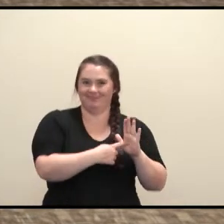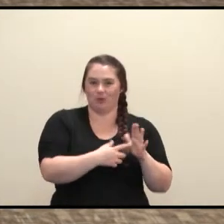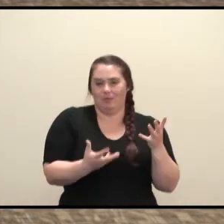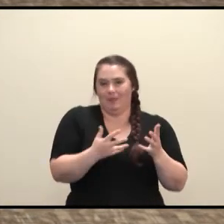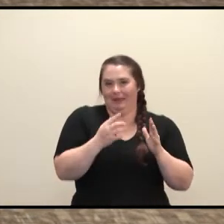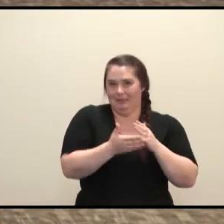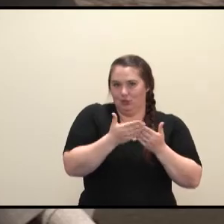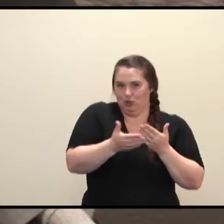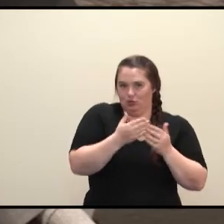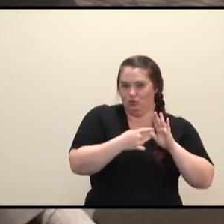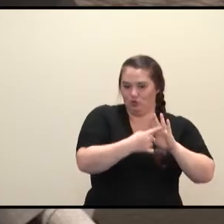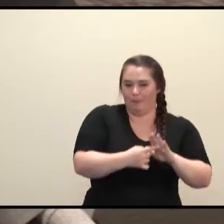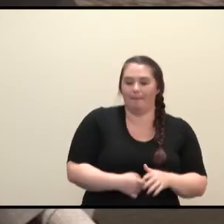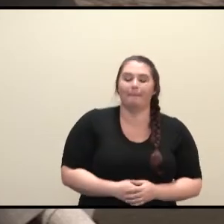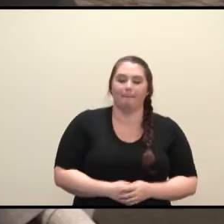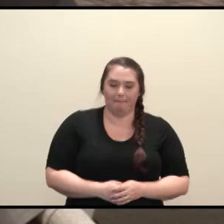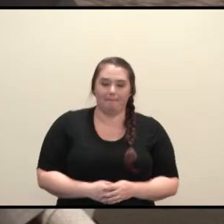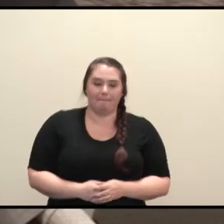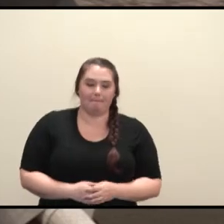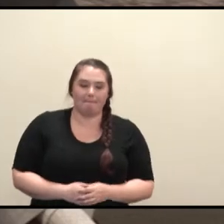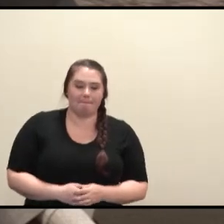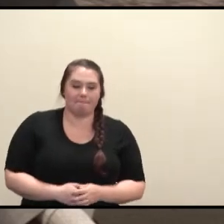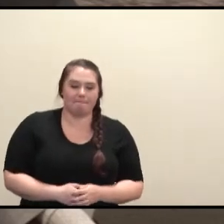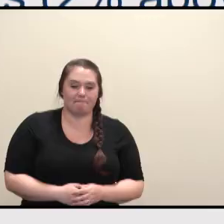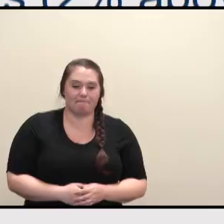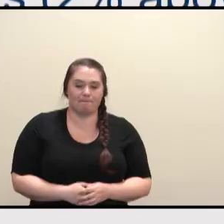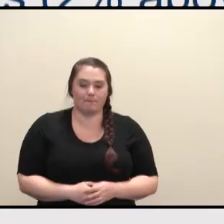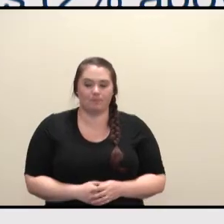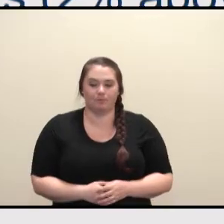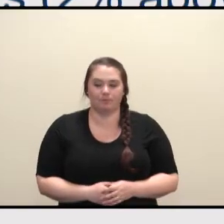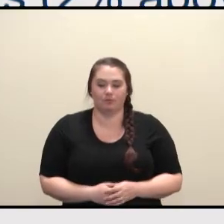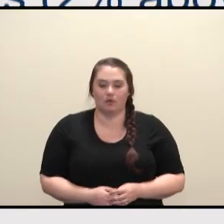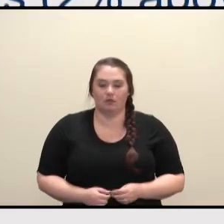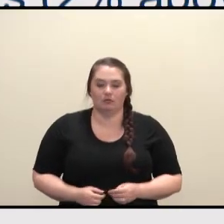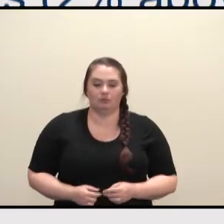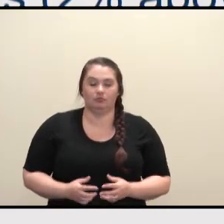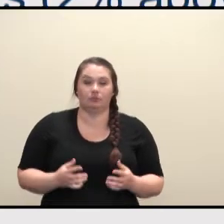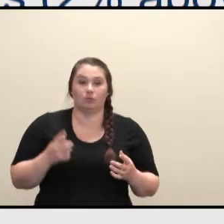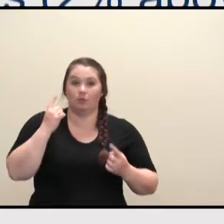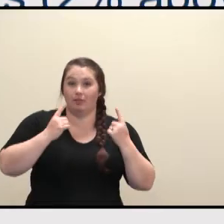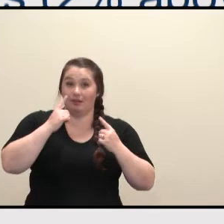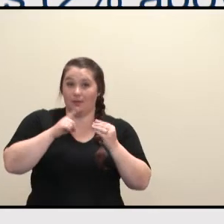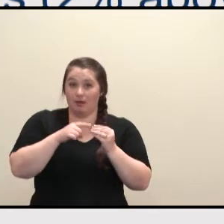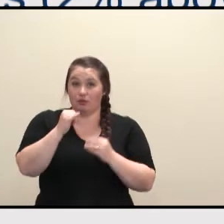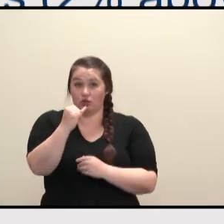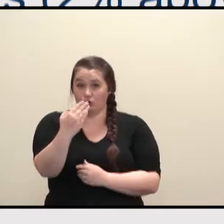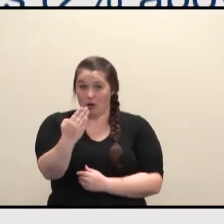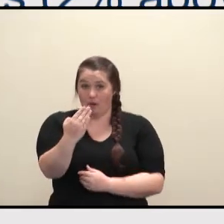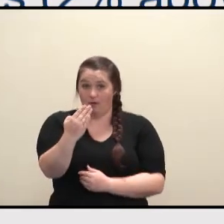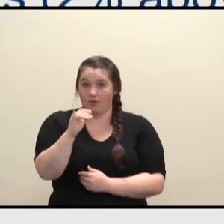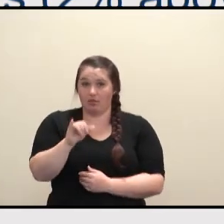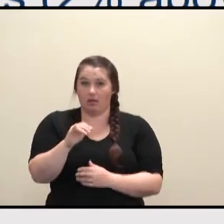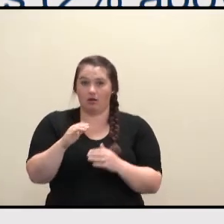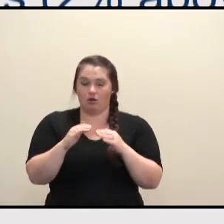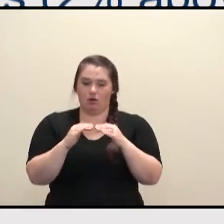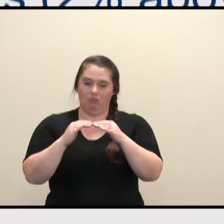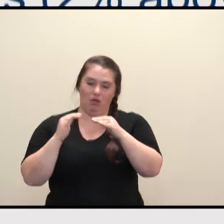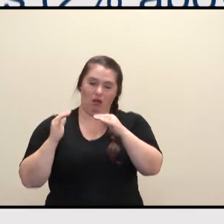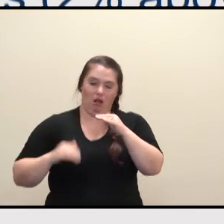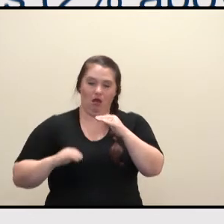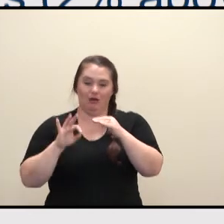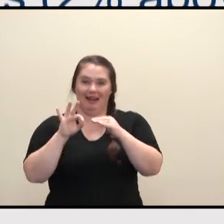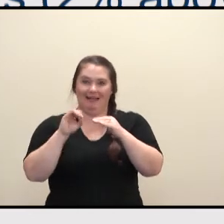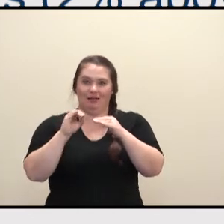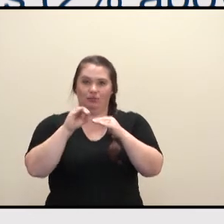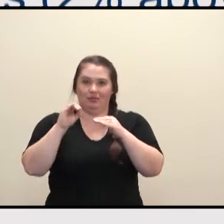easier. So right here. Okay. So when we're thinking about those jobs that are below the 90% of market, there could